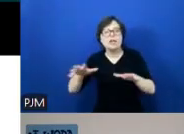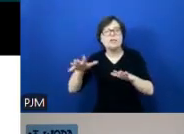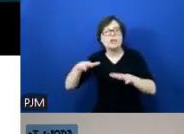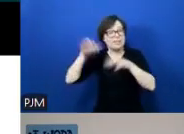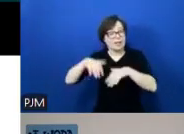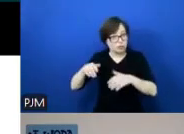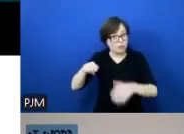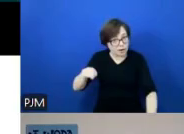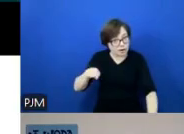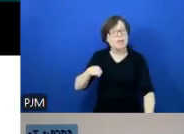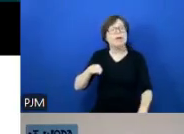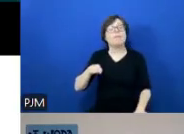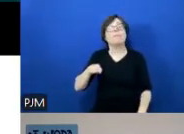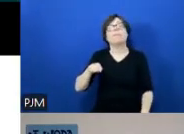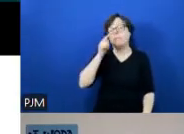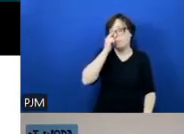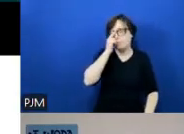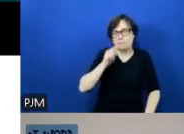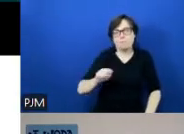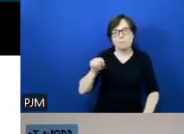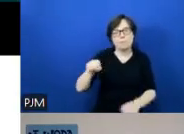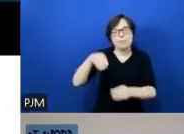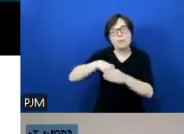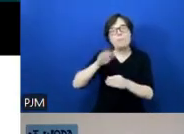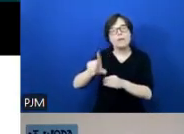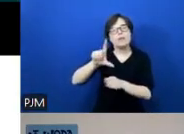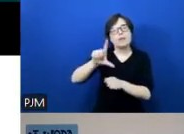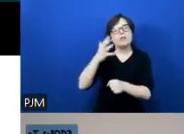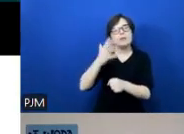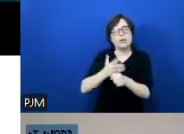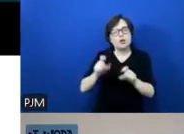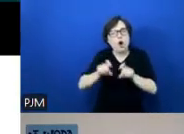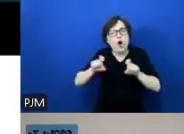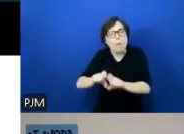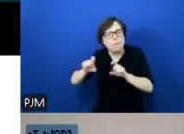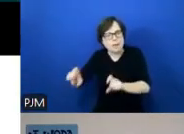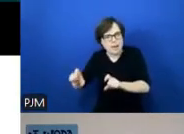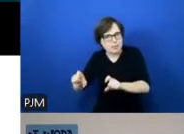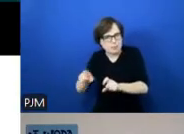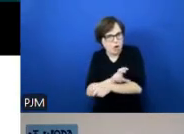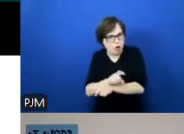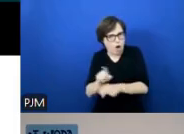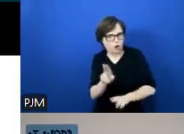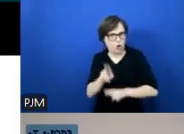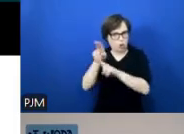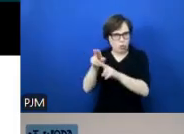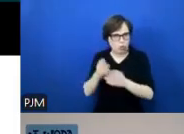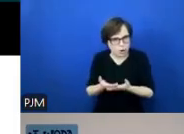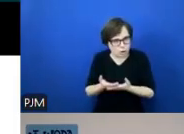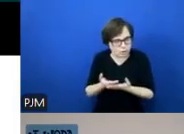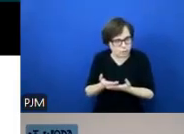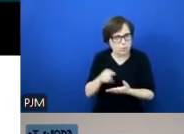And in their network, we already have to some extent 250 technological facilities